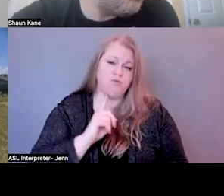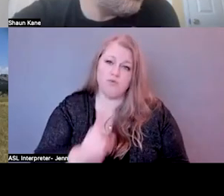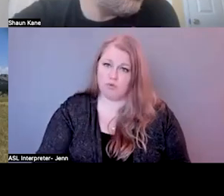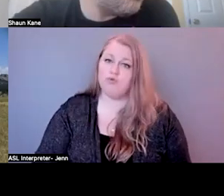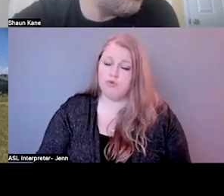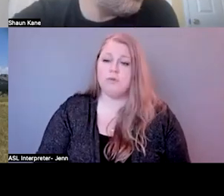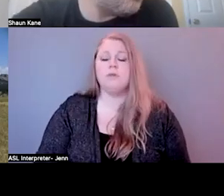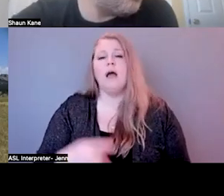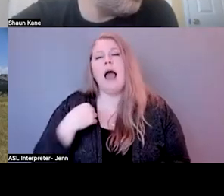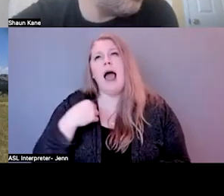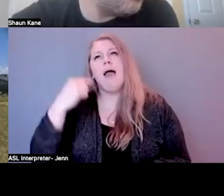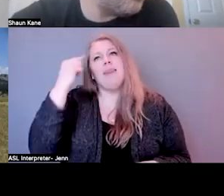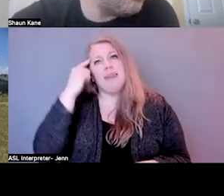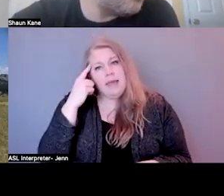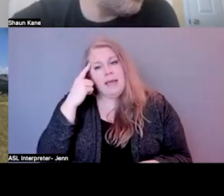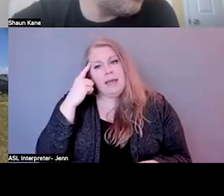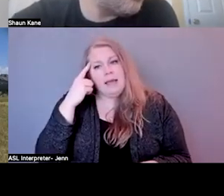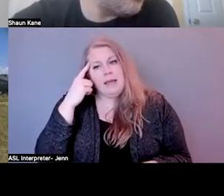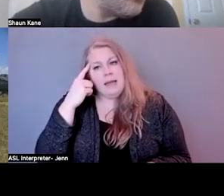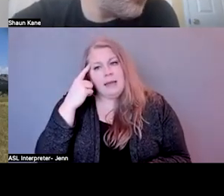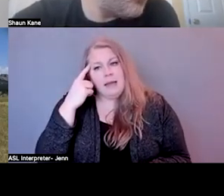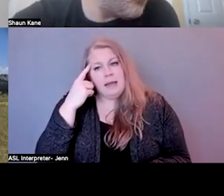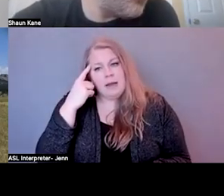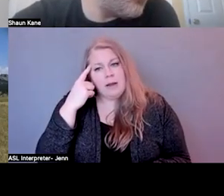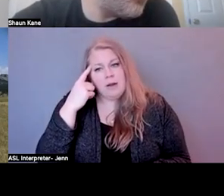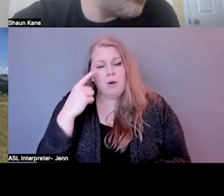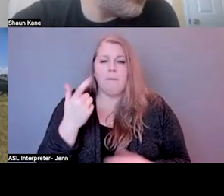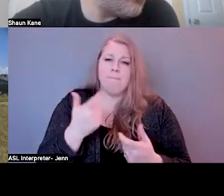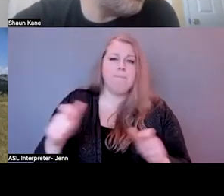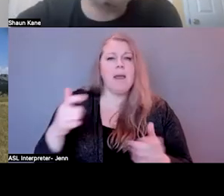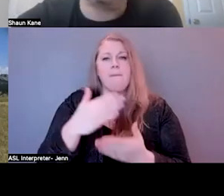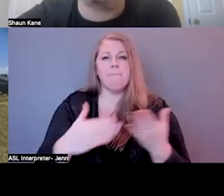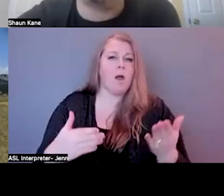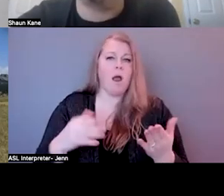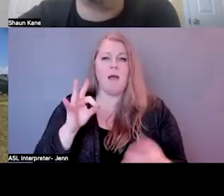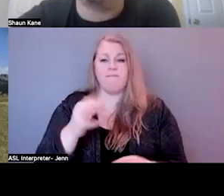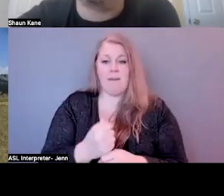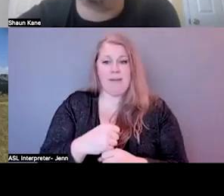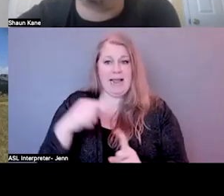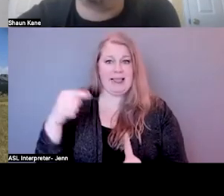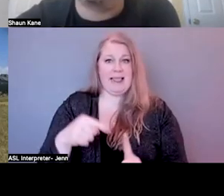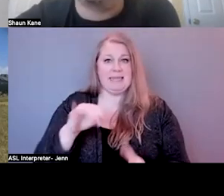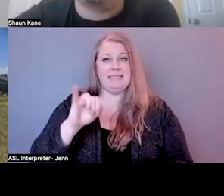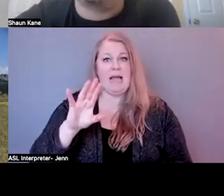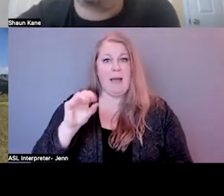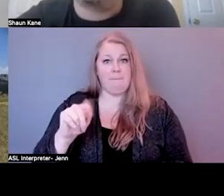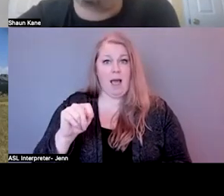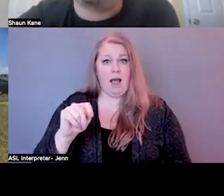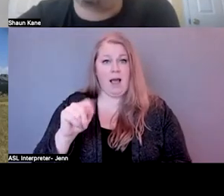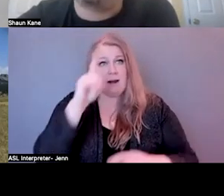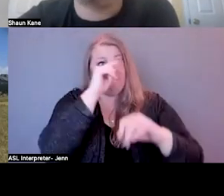But I think, I think one of the big parts of making this iBot vision a